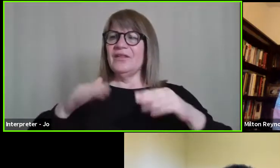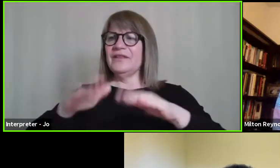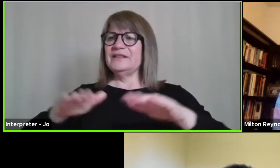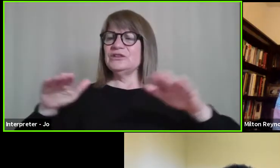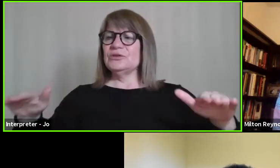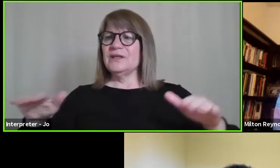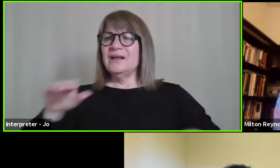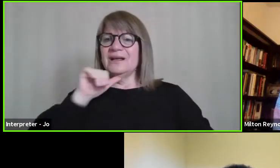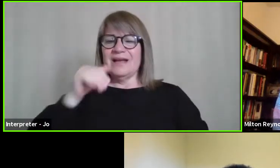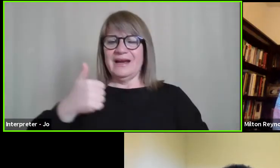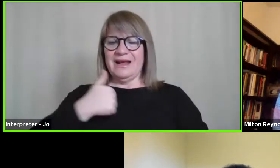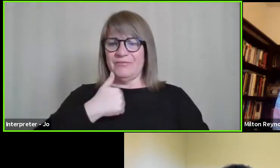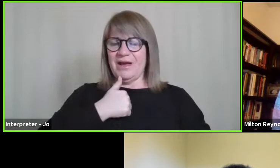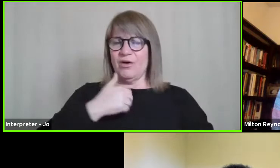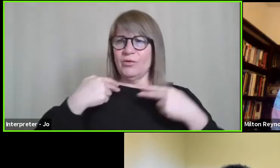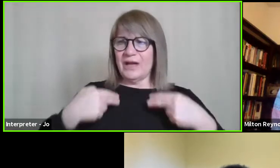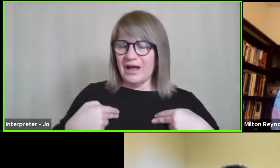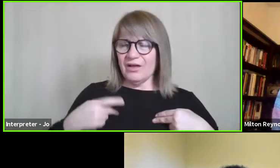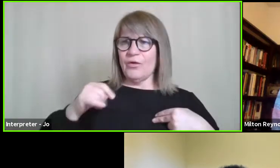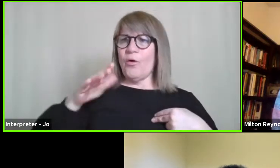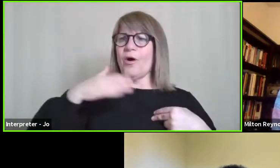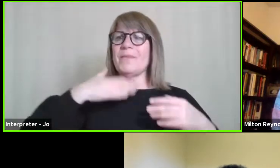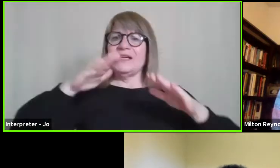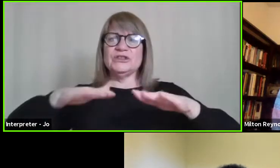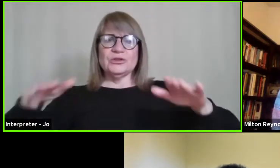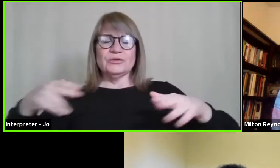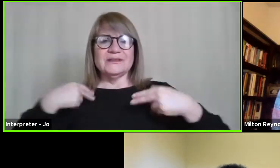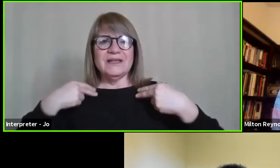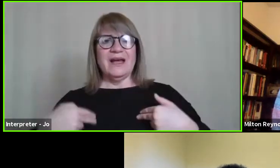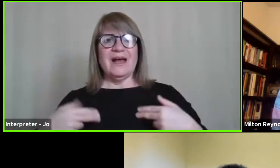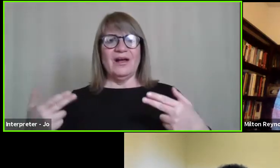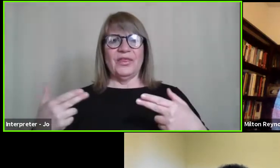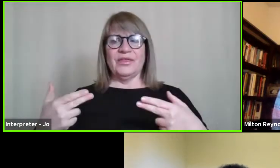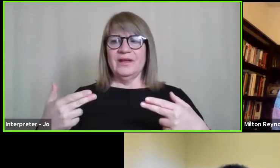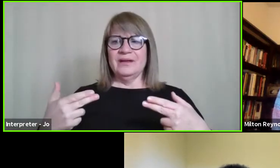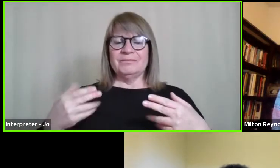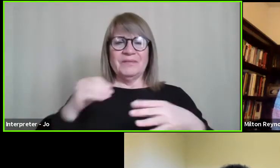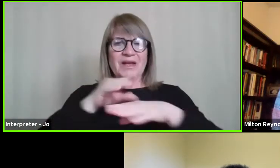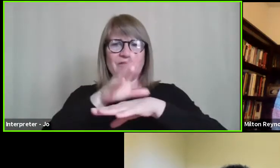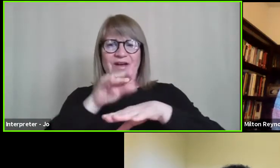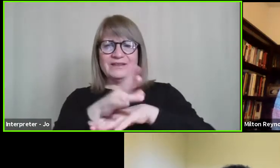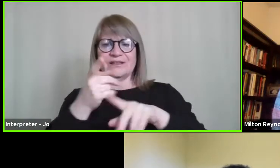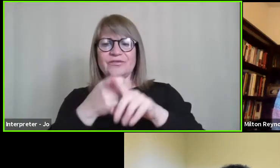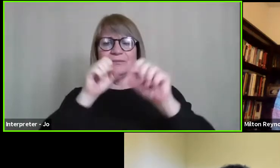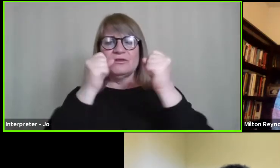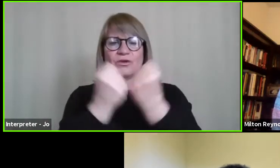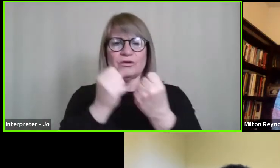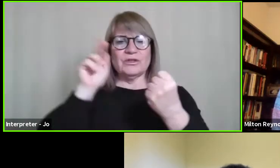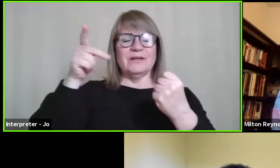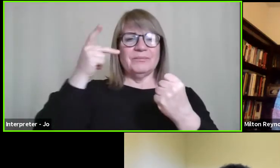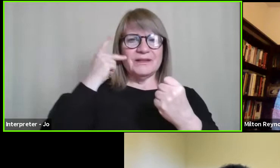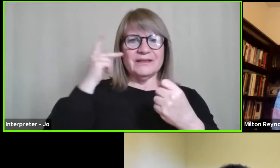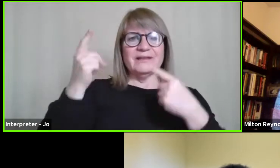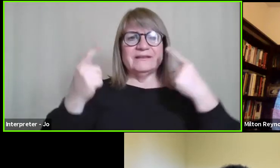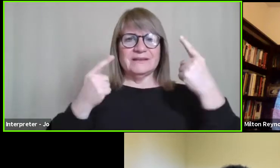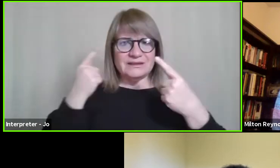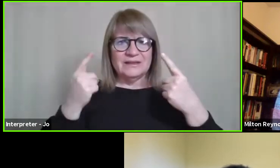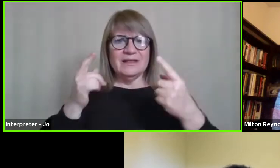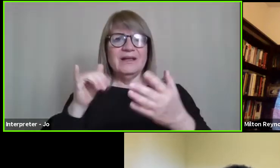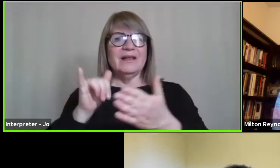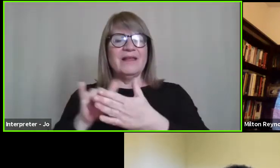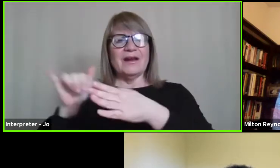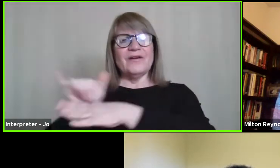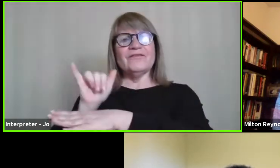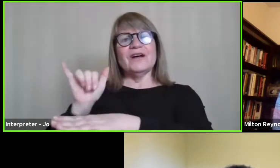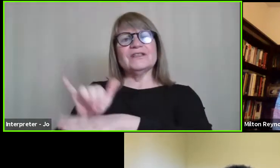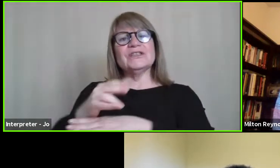health or their children's health adversely impacted by social political and economic considerations that are a function of human choice that